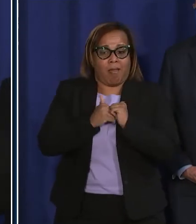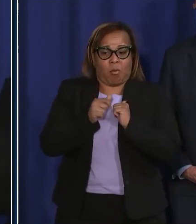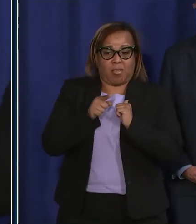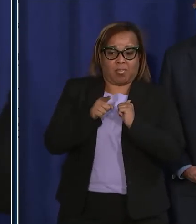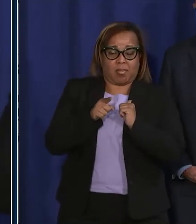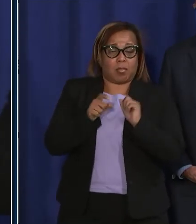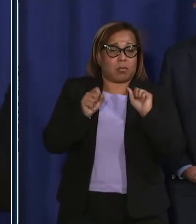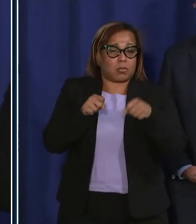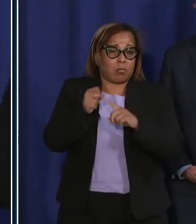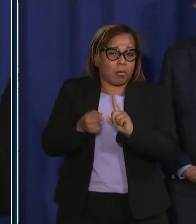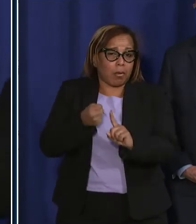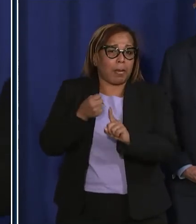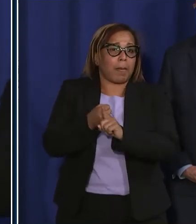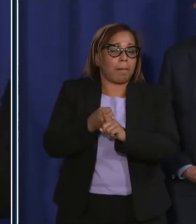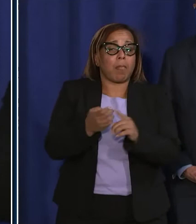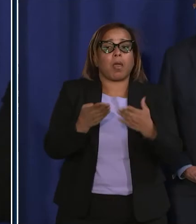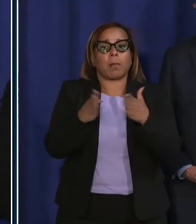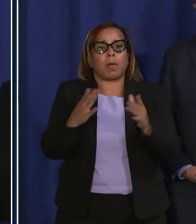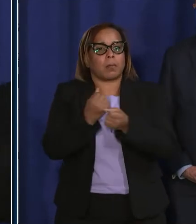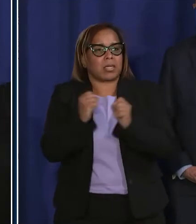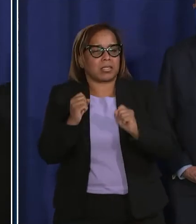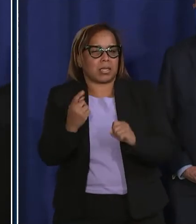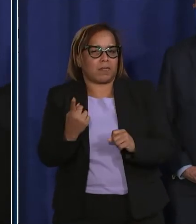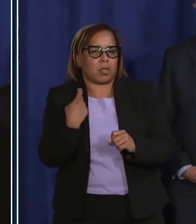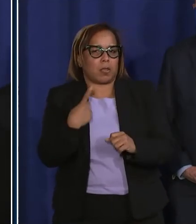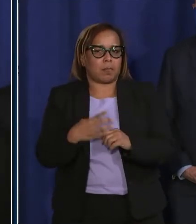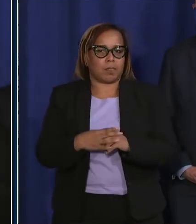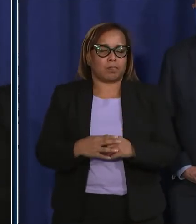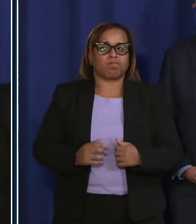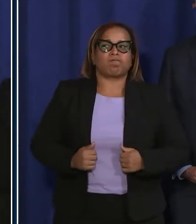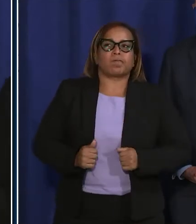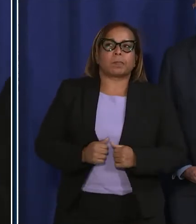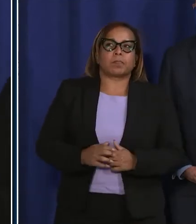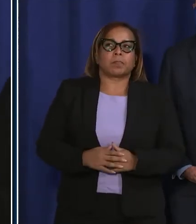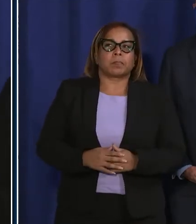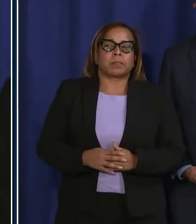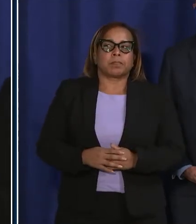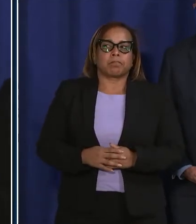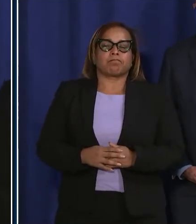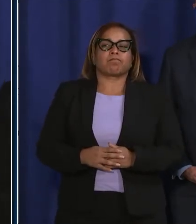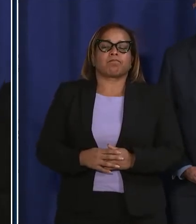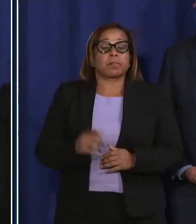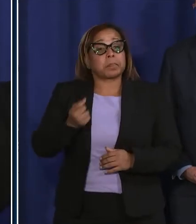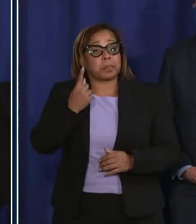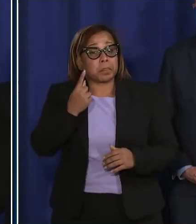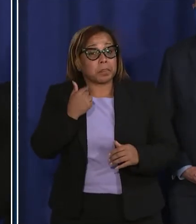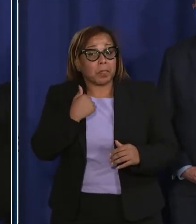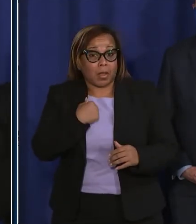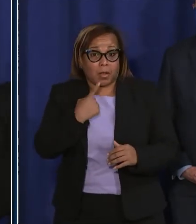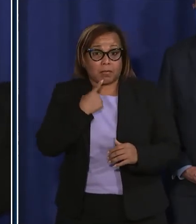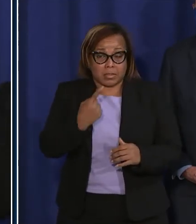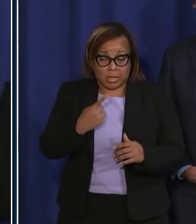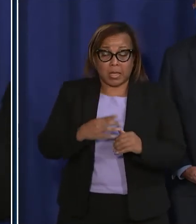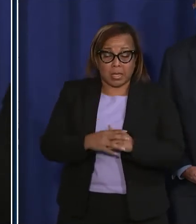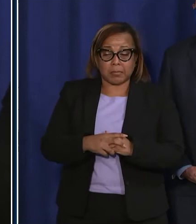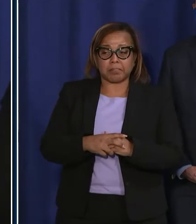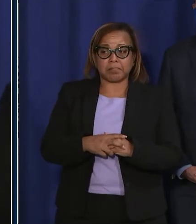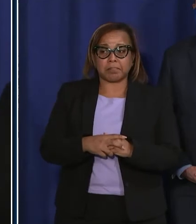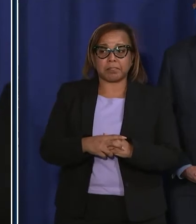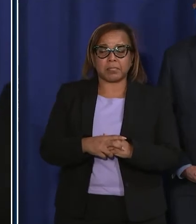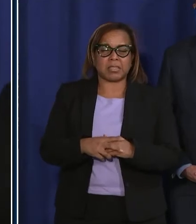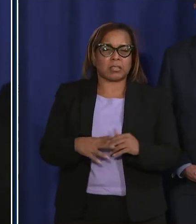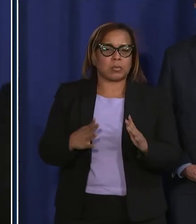might impact public safety? Well, look, what I've said is this.